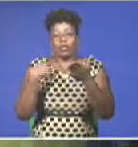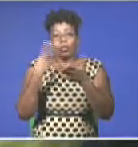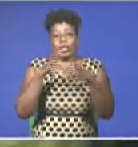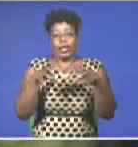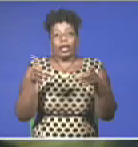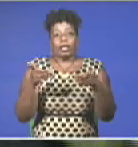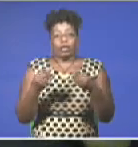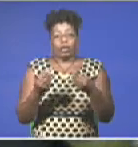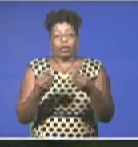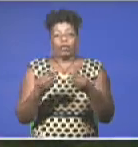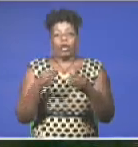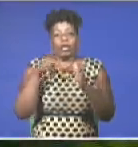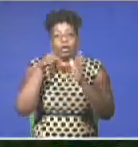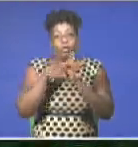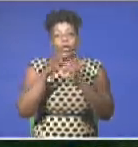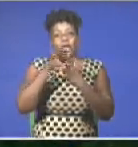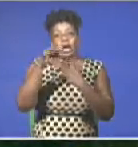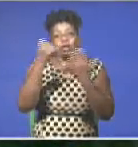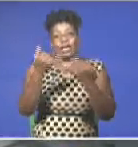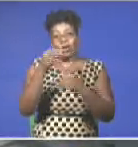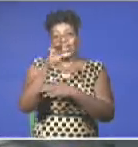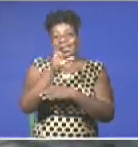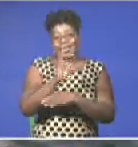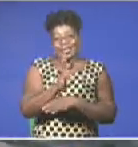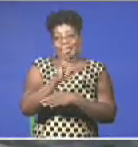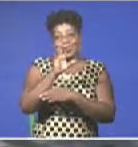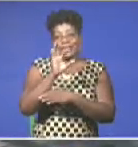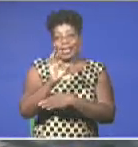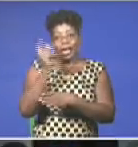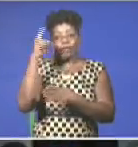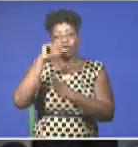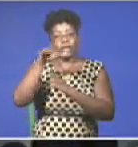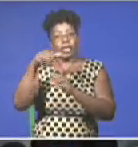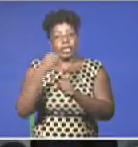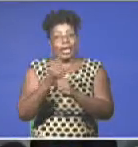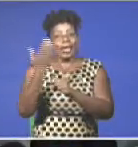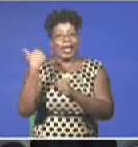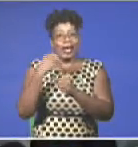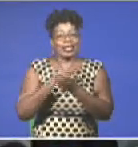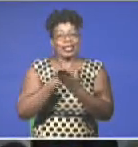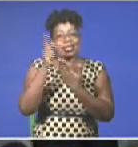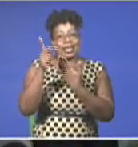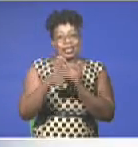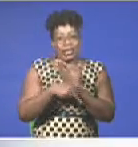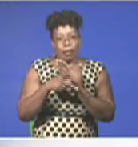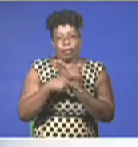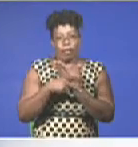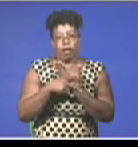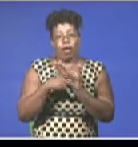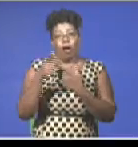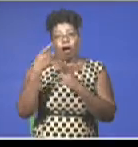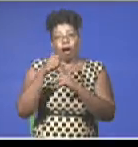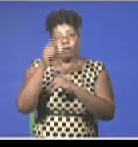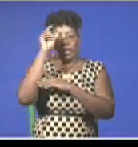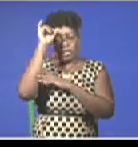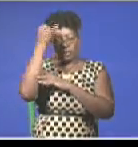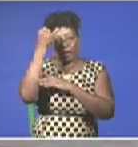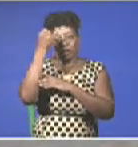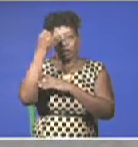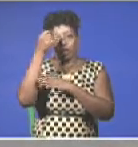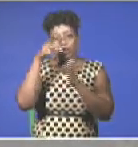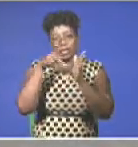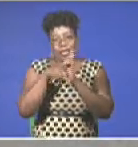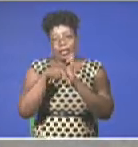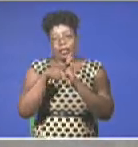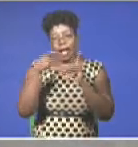The country's murder count now stands at 69 for the year, the last being the September 12th murder of Inspector Carlos Blatch, who was killed following an